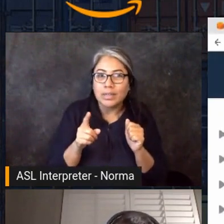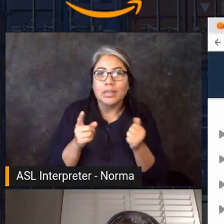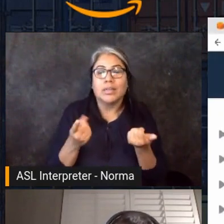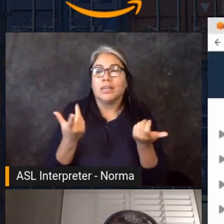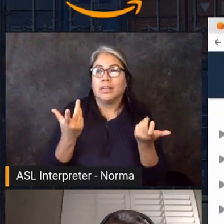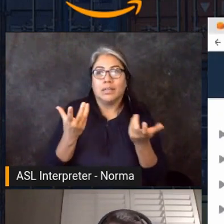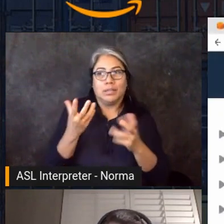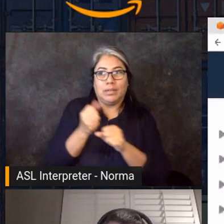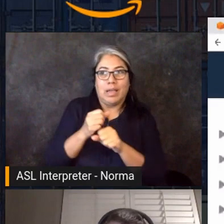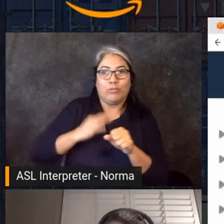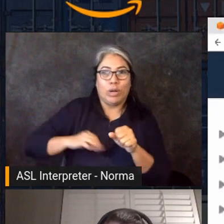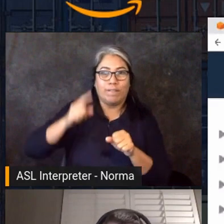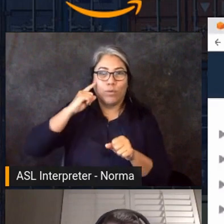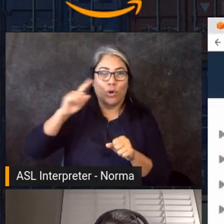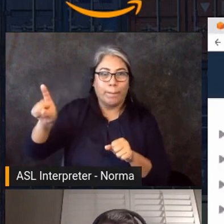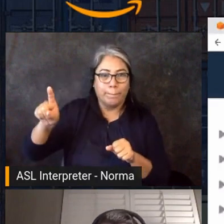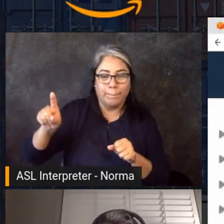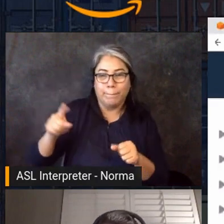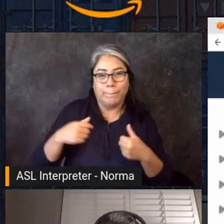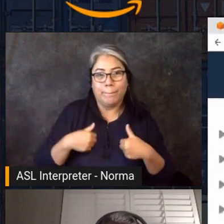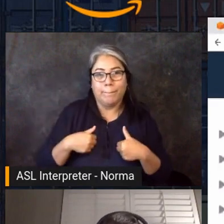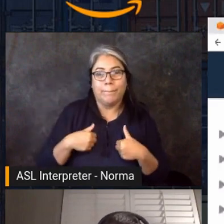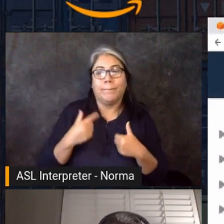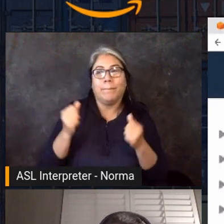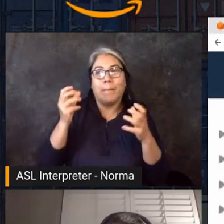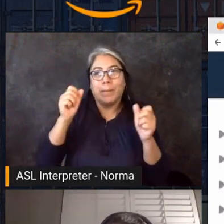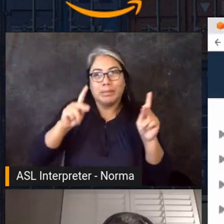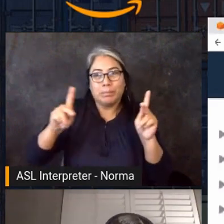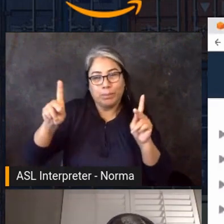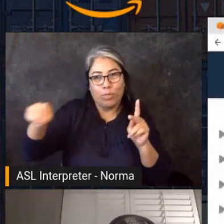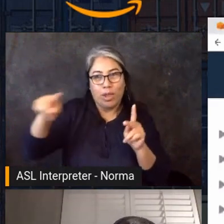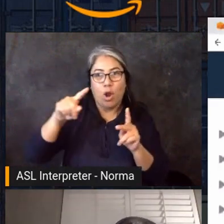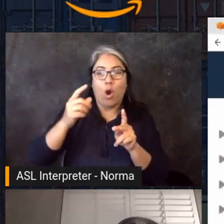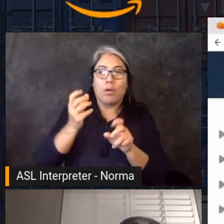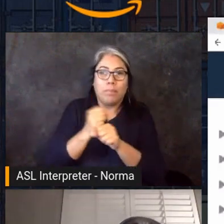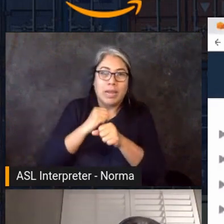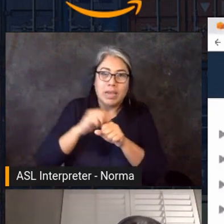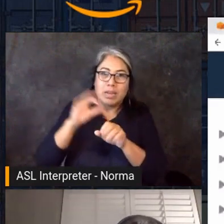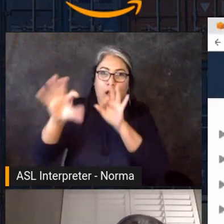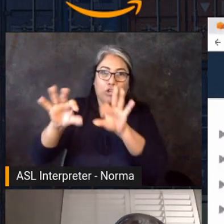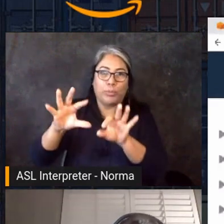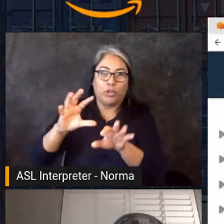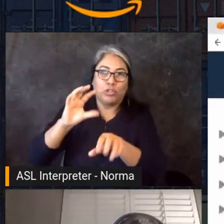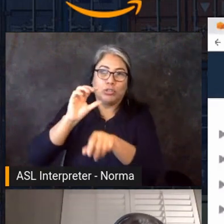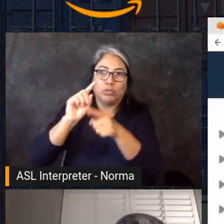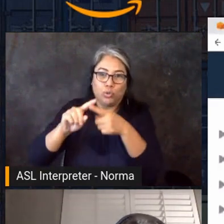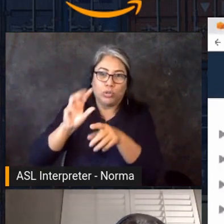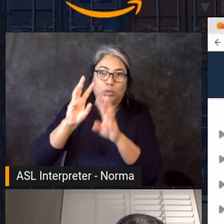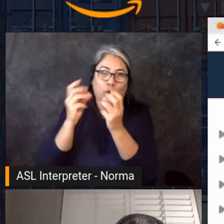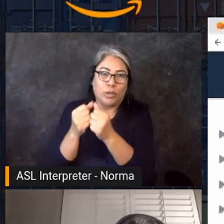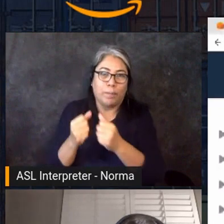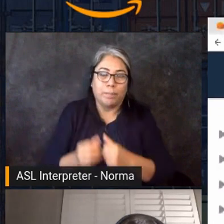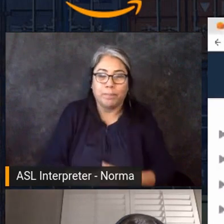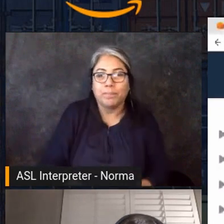him and the other amazing people that have made contributions to this workshop. But yeah, thank you for that. Yeah. So